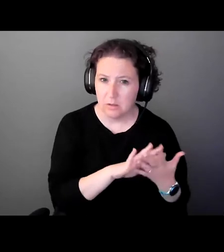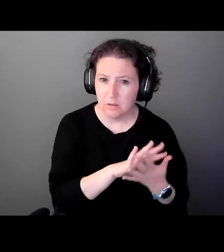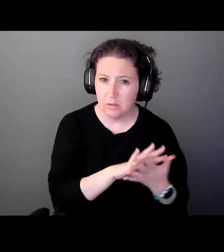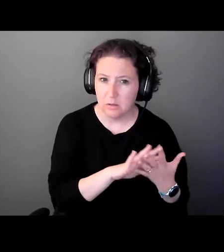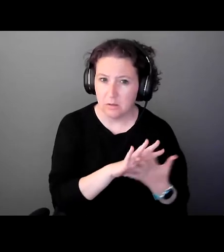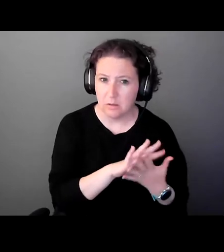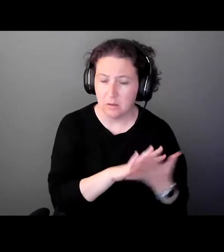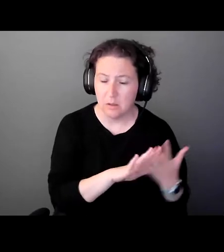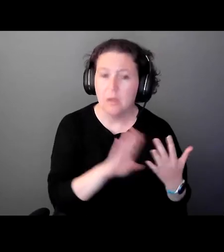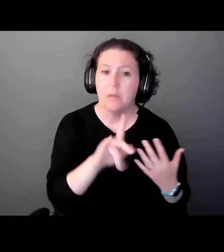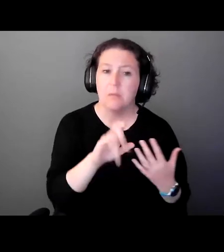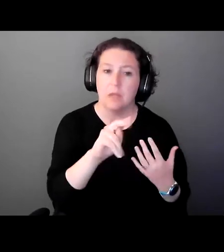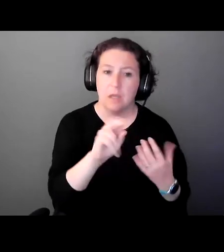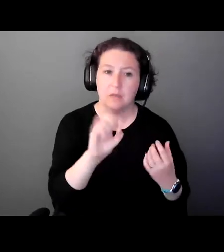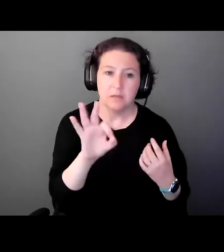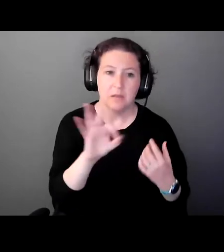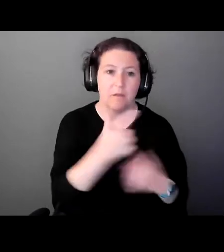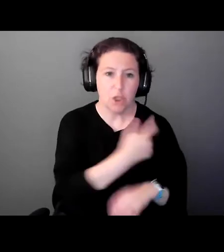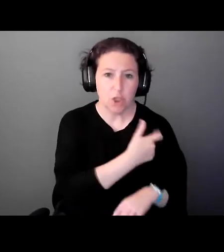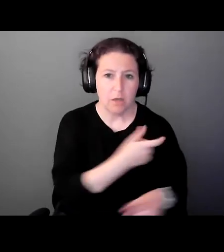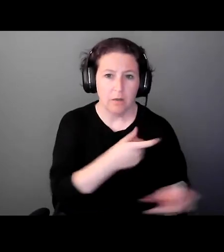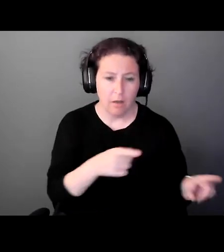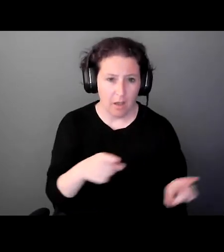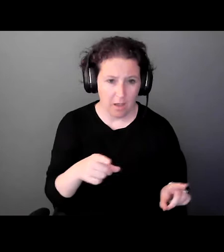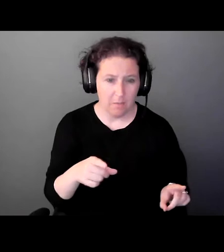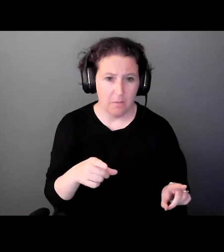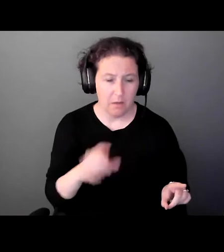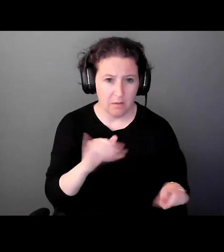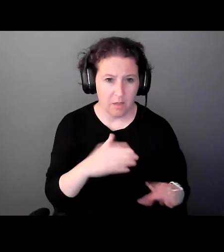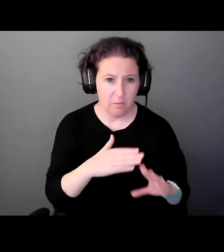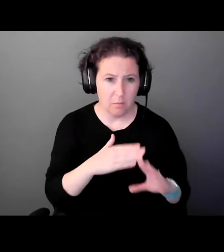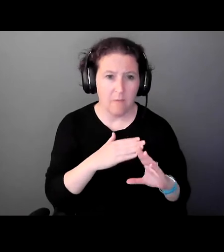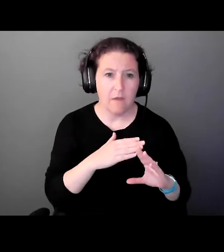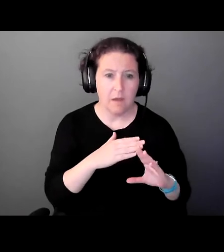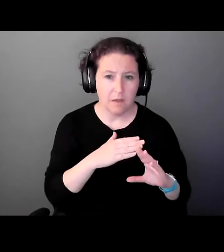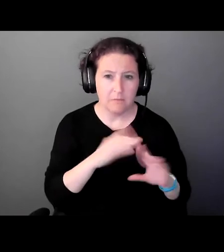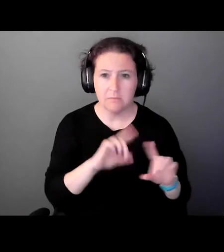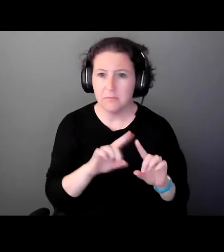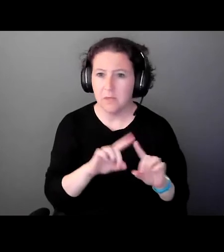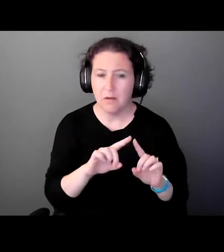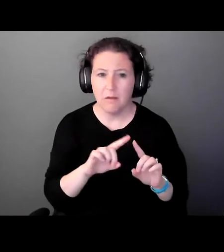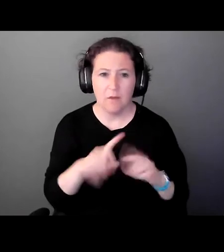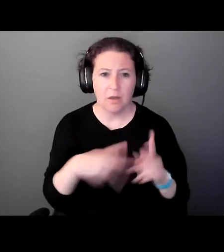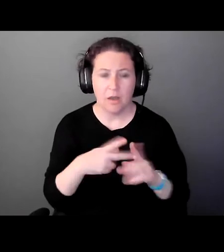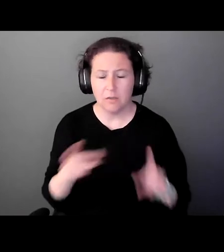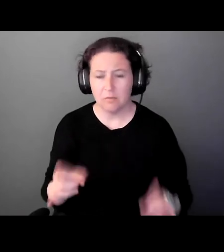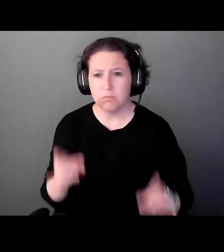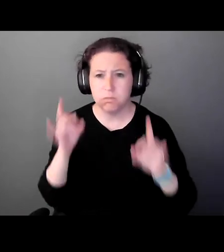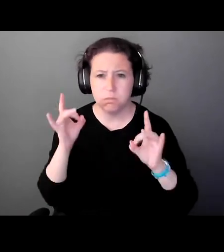administrations that prevent kinds of catastrophe that we